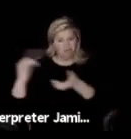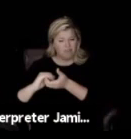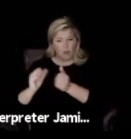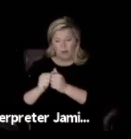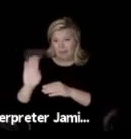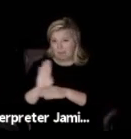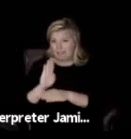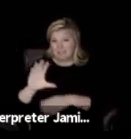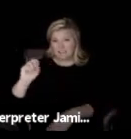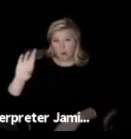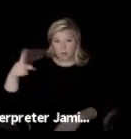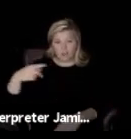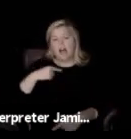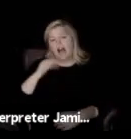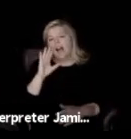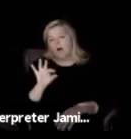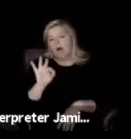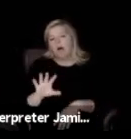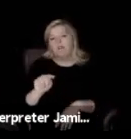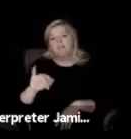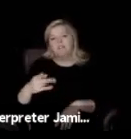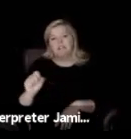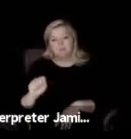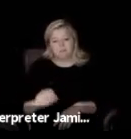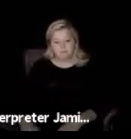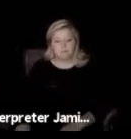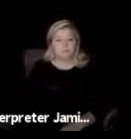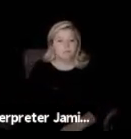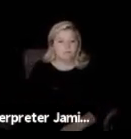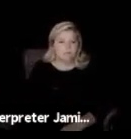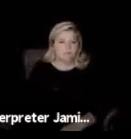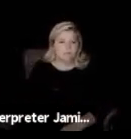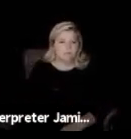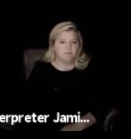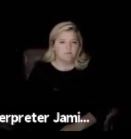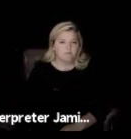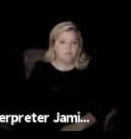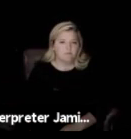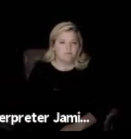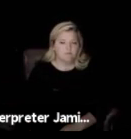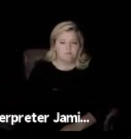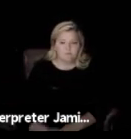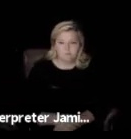going to offer you some tips on how to do that. Okay, so.